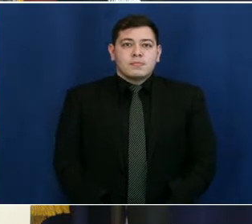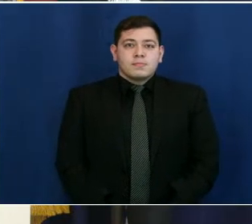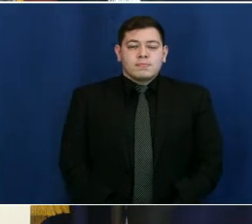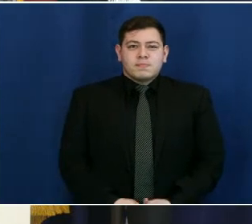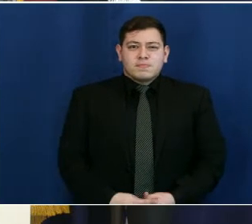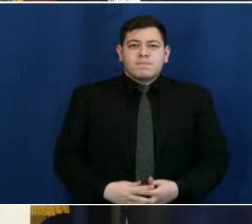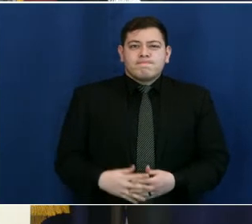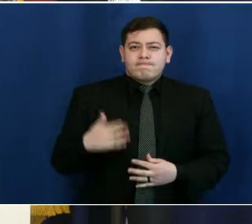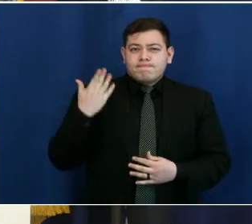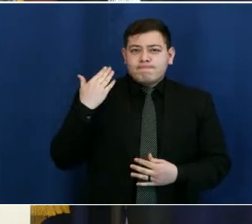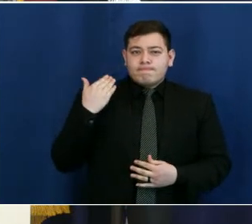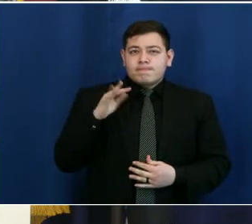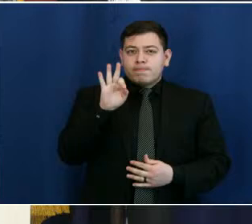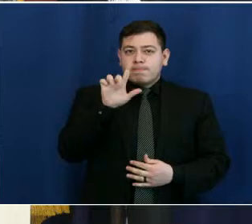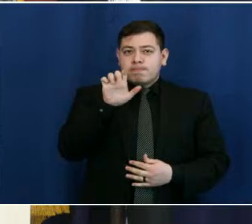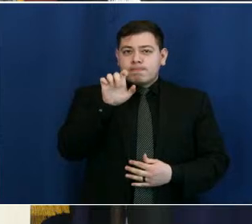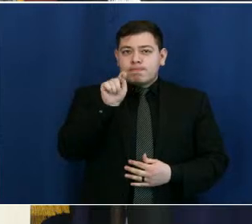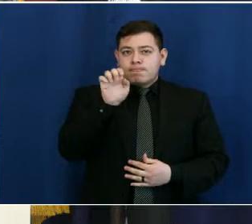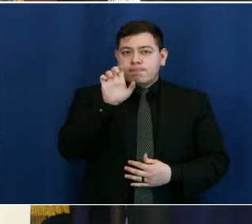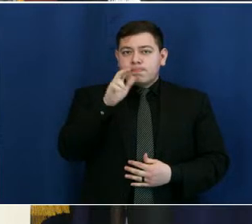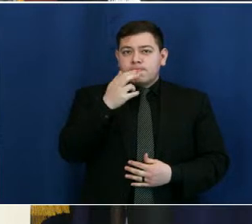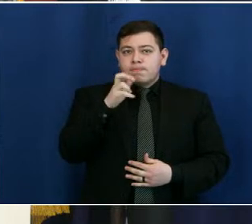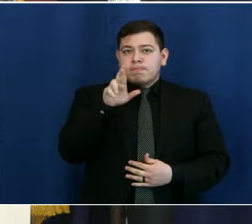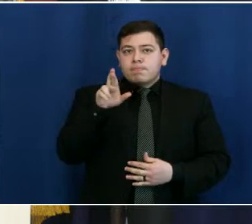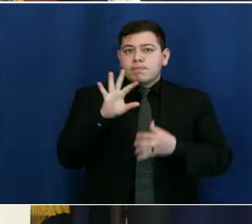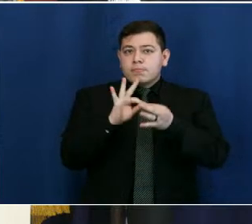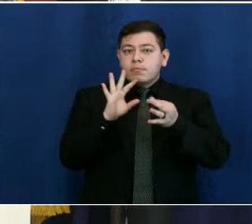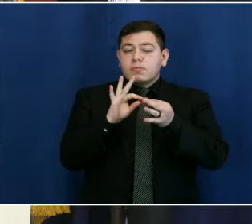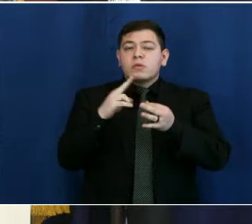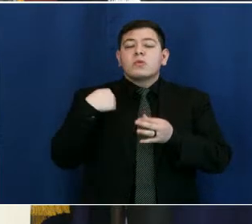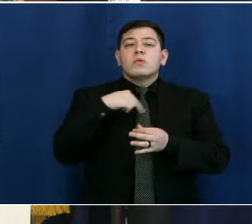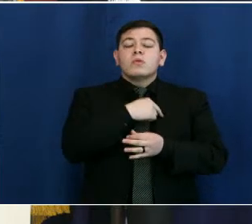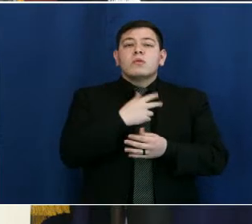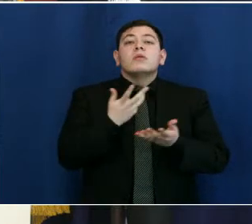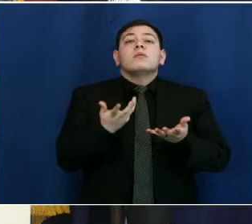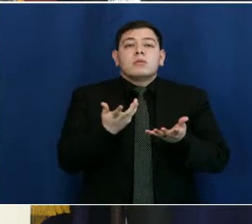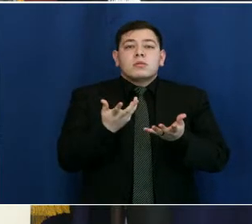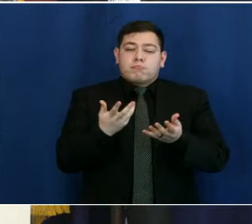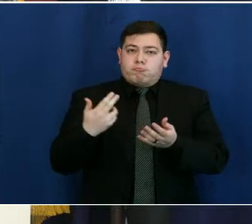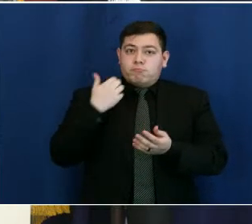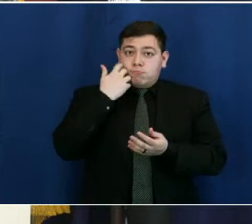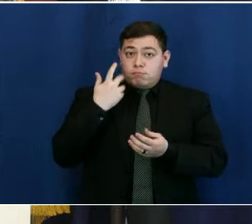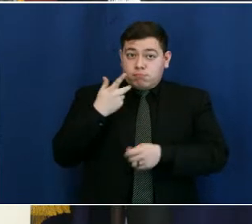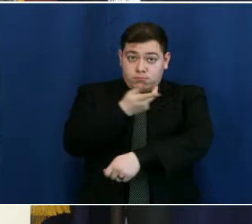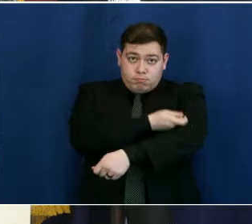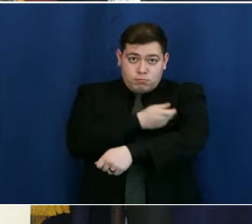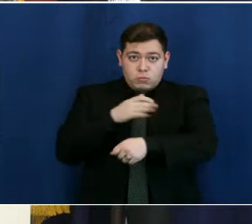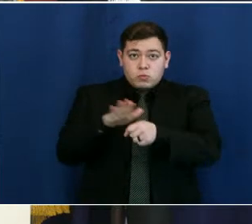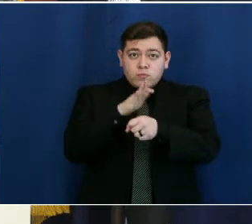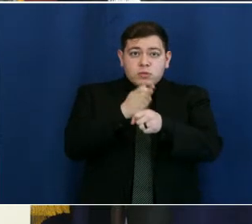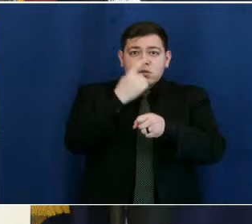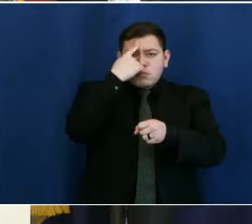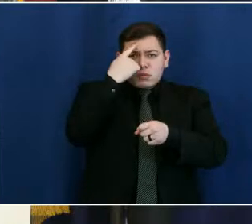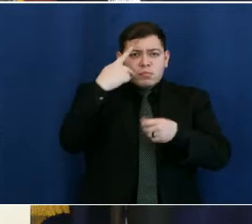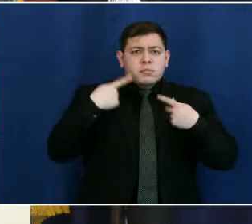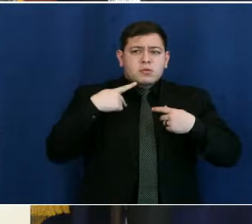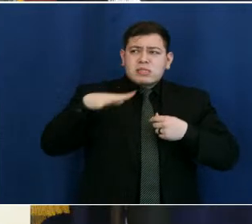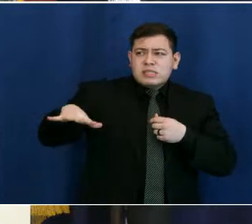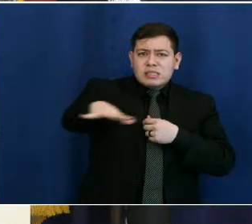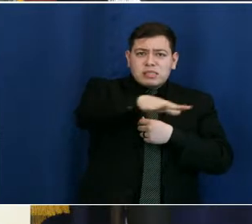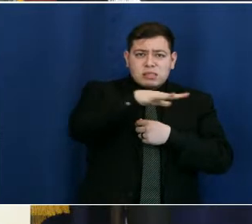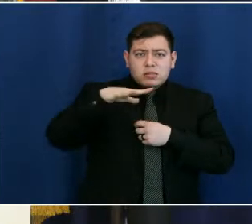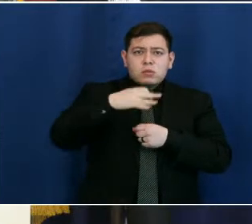Como escucharon al supervisor Fletcher, estamos trabajando para garantizar que haya suficientes vacunas en nuestra región y